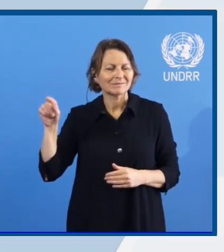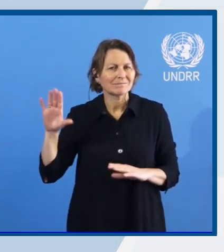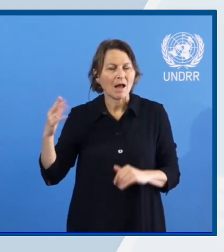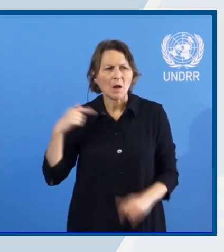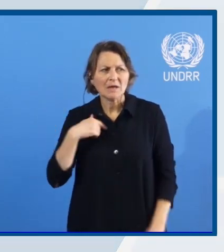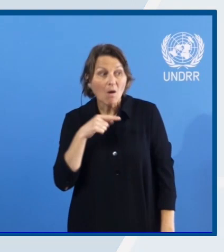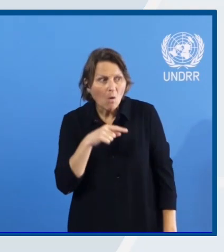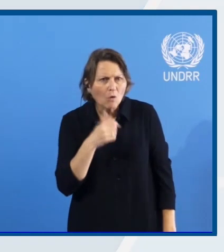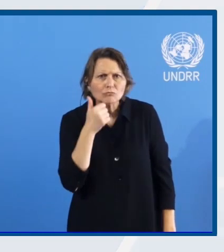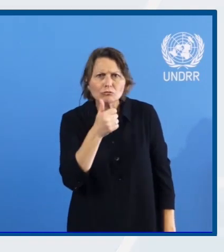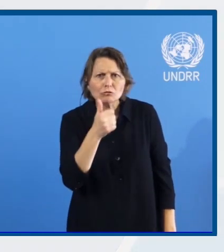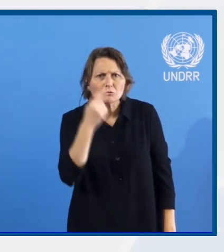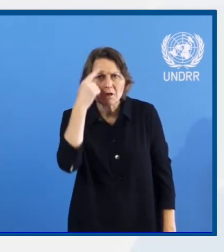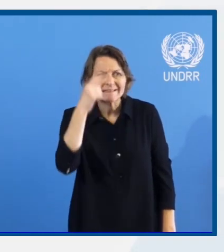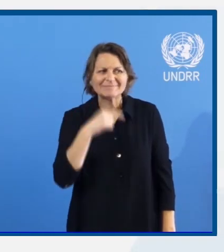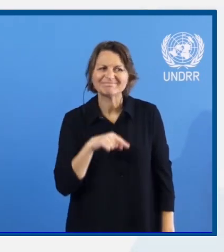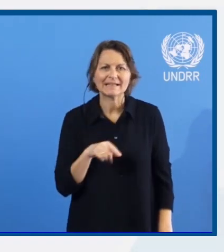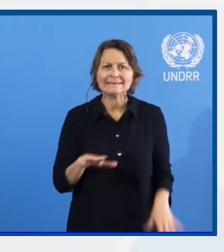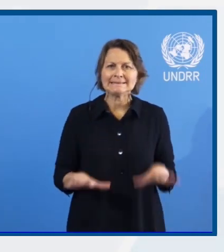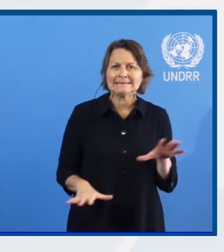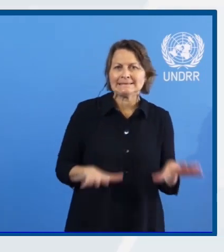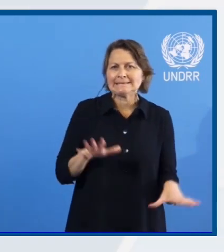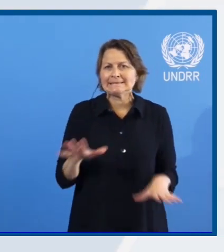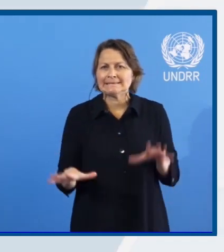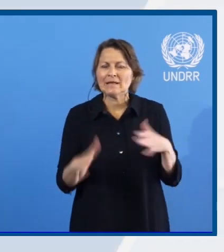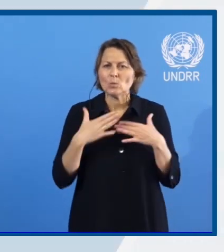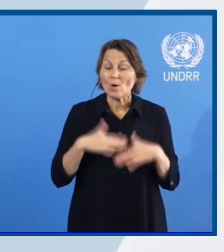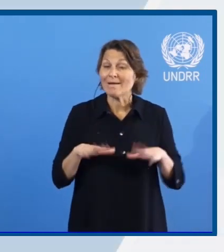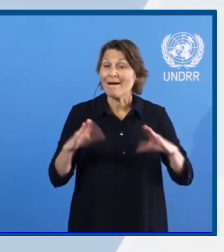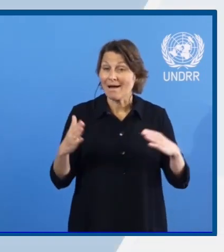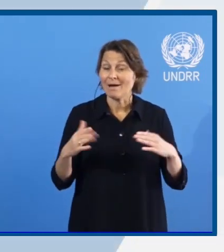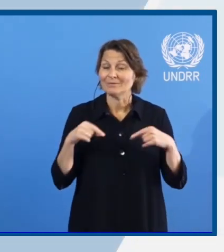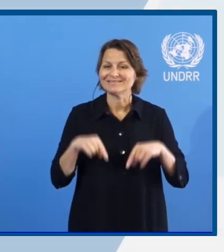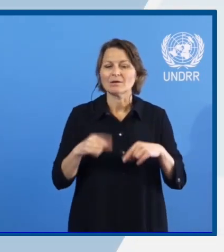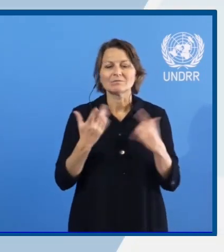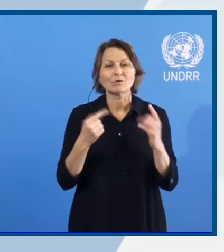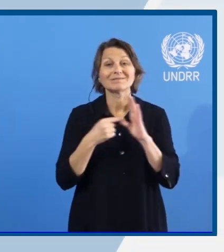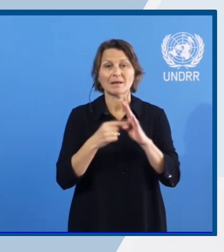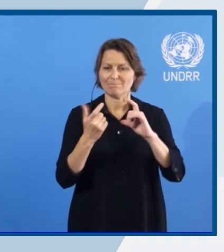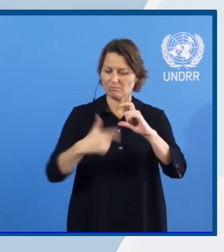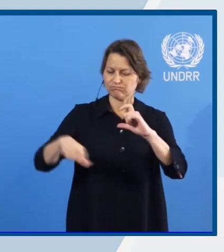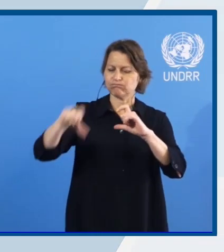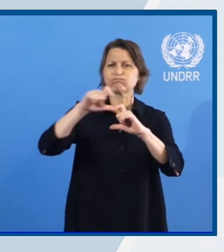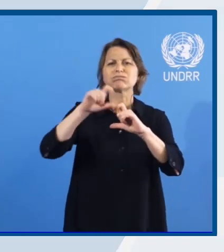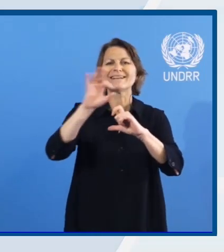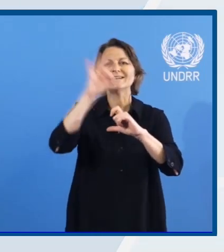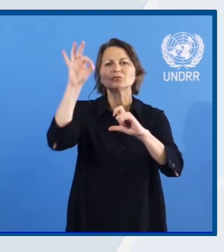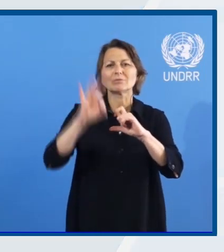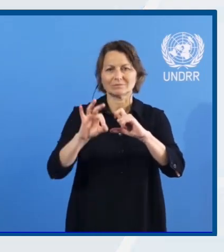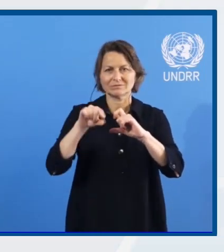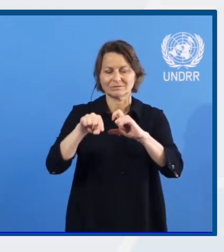not attractive. They come with the same interest rate like the other bonds that are much